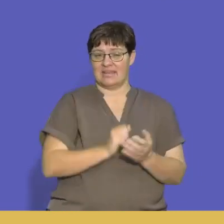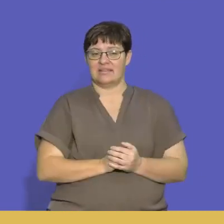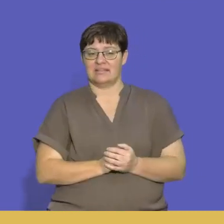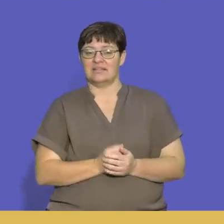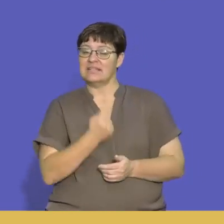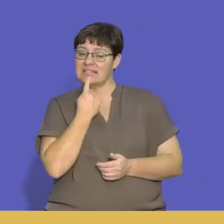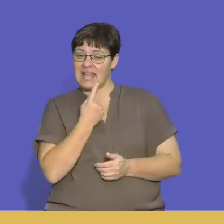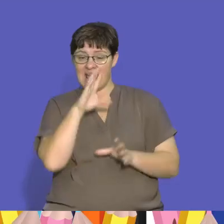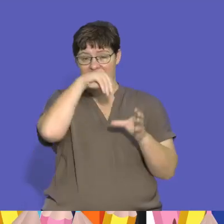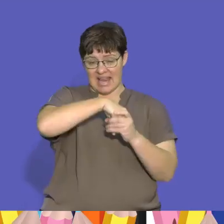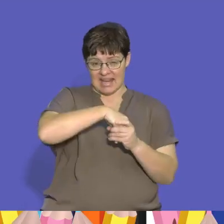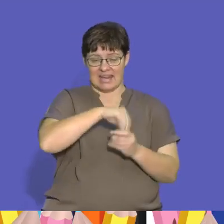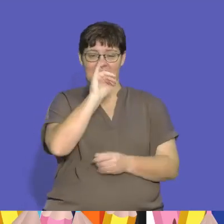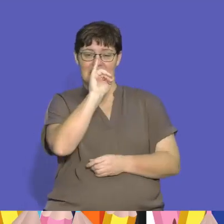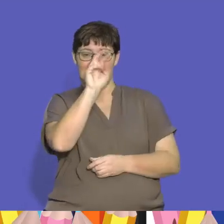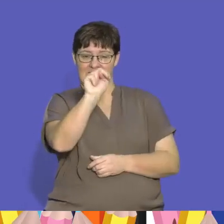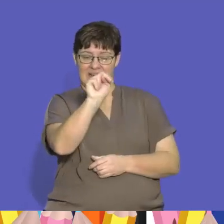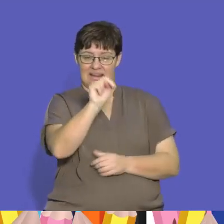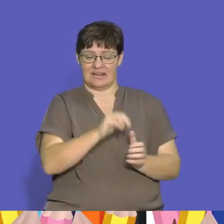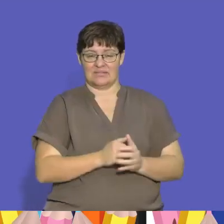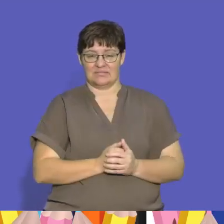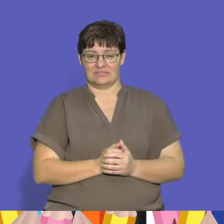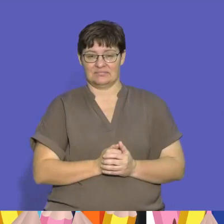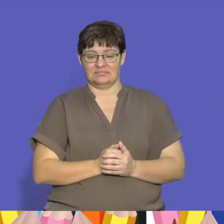in. Say in.